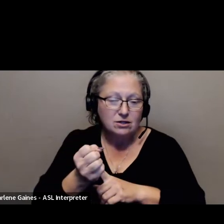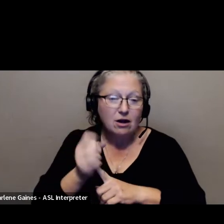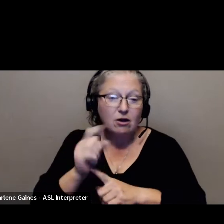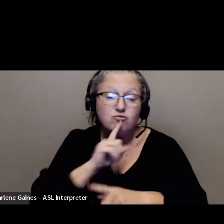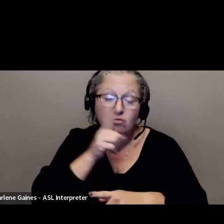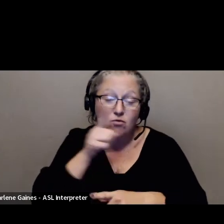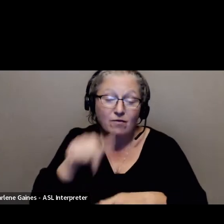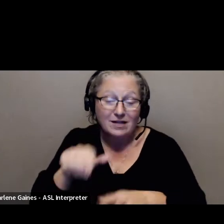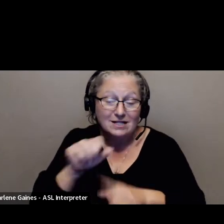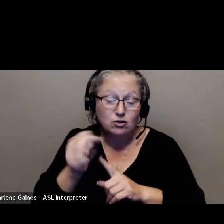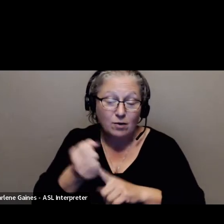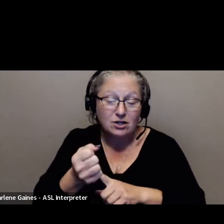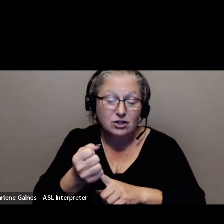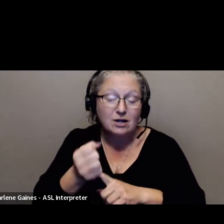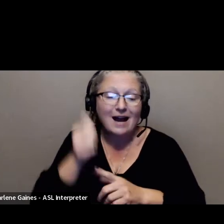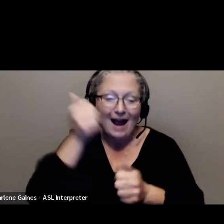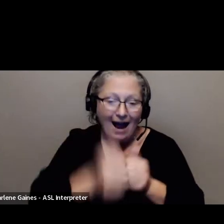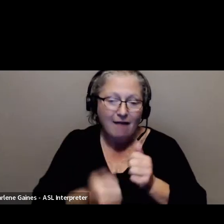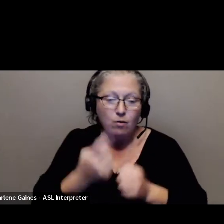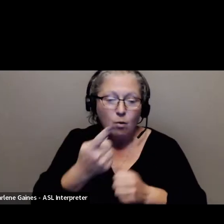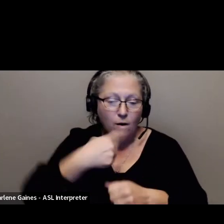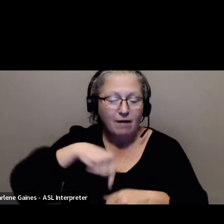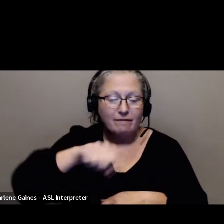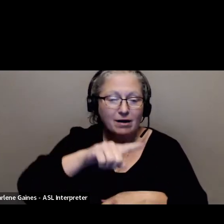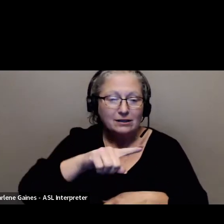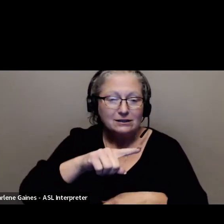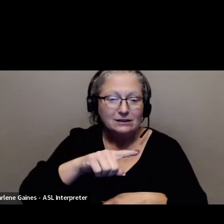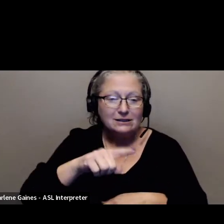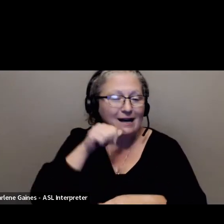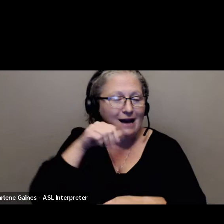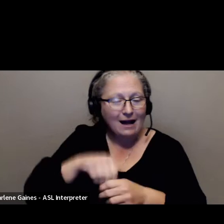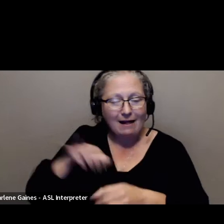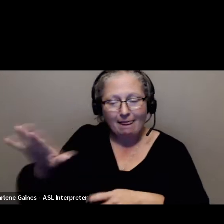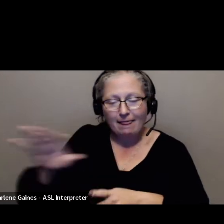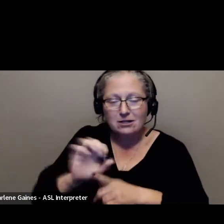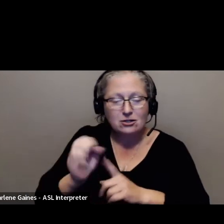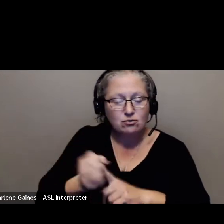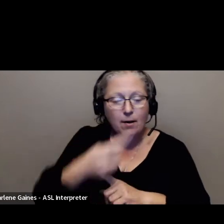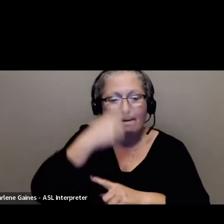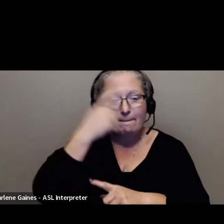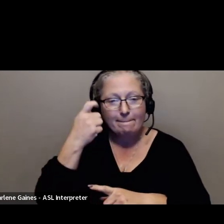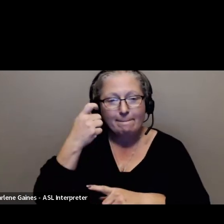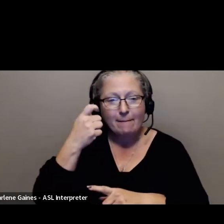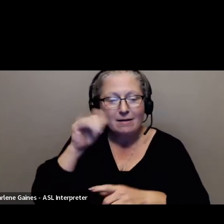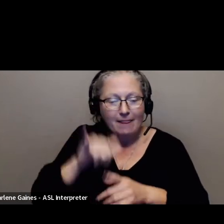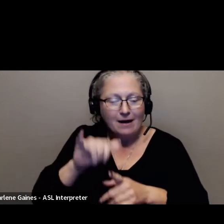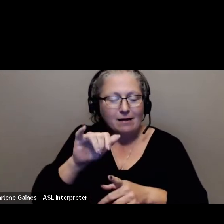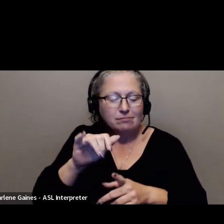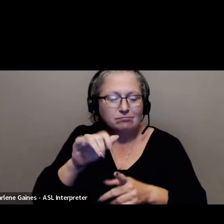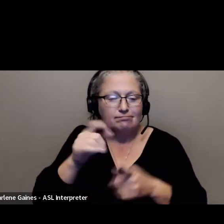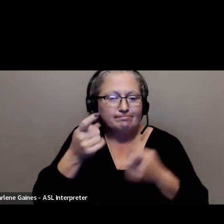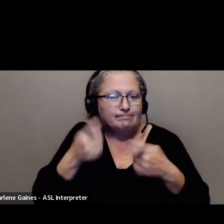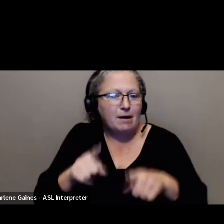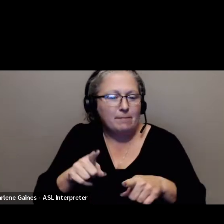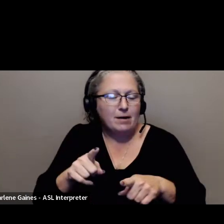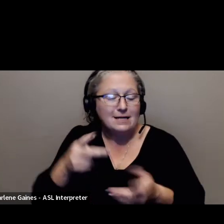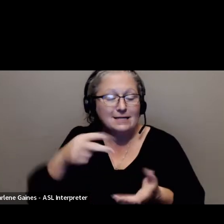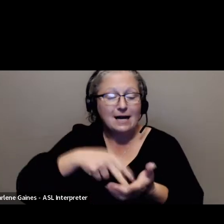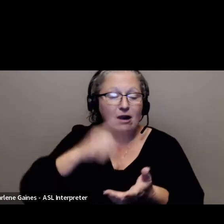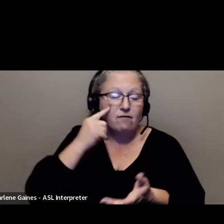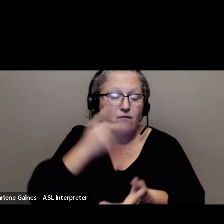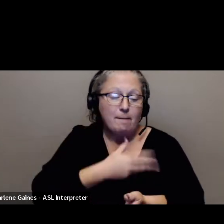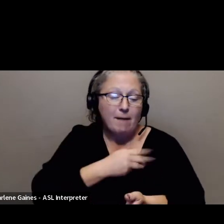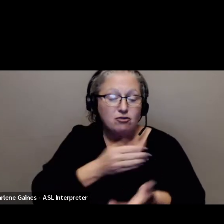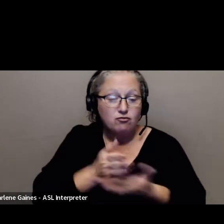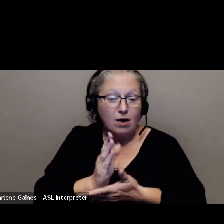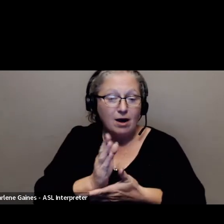the situation is that every single one of us isn't in their situation because of sheer circumstance. Standing up for Palestinian rights is